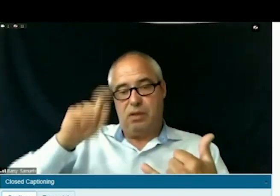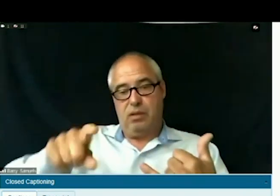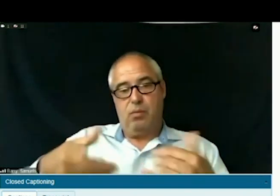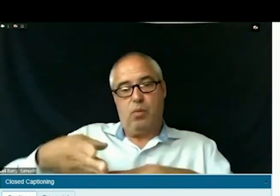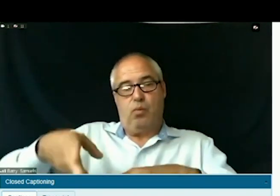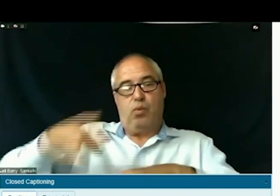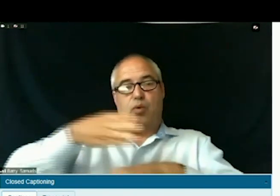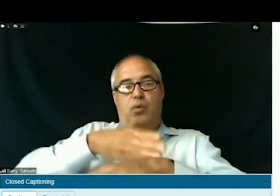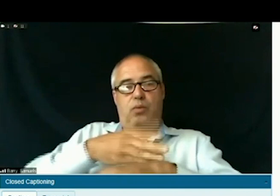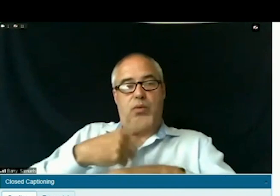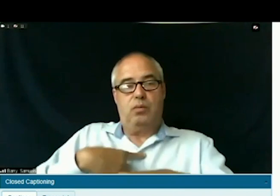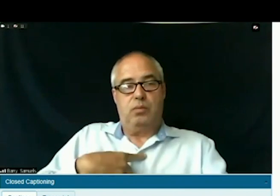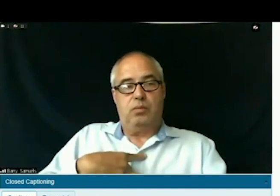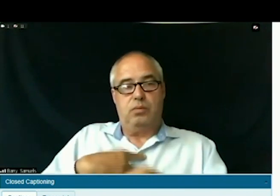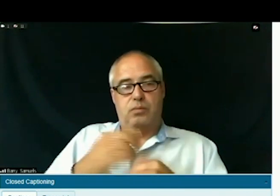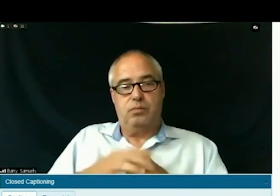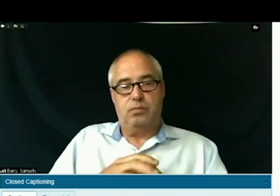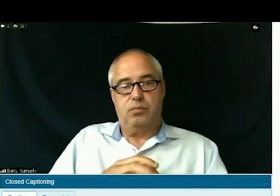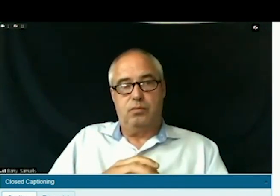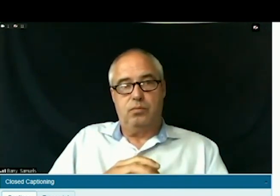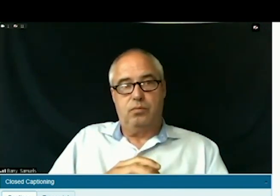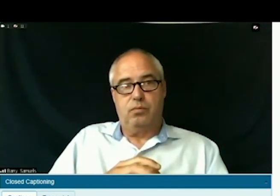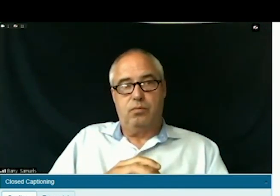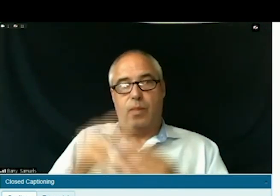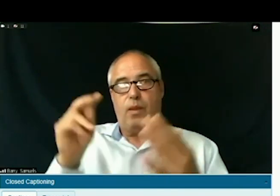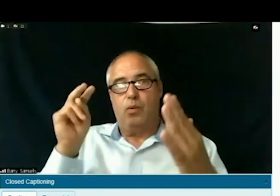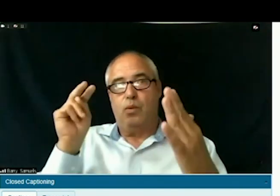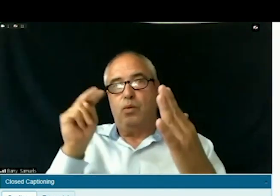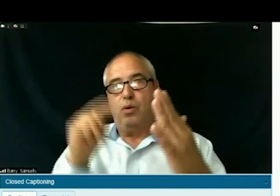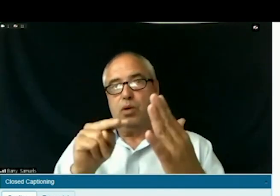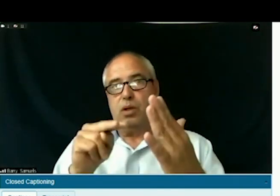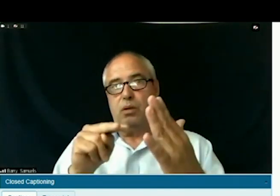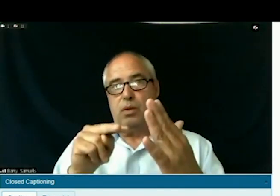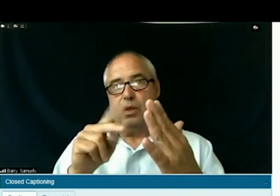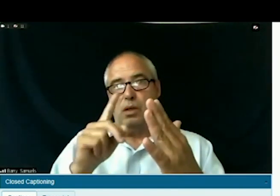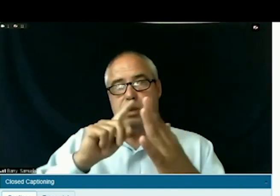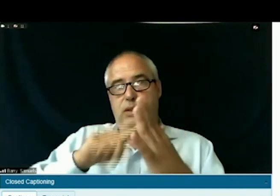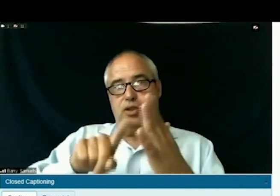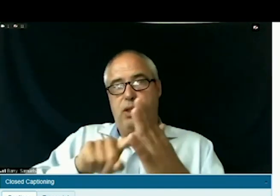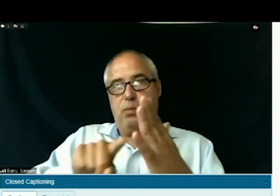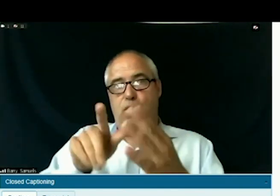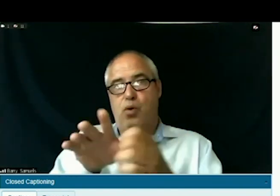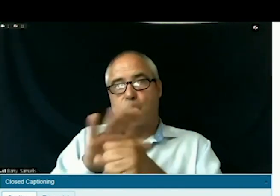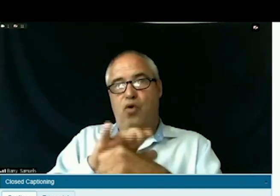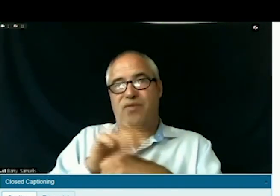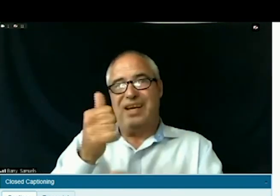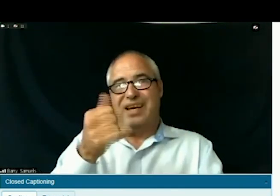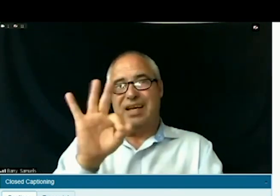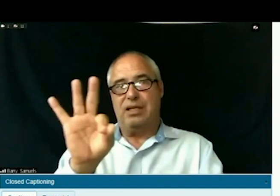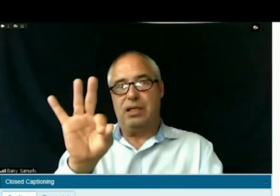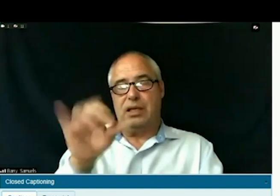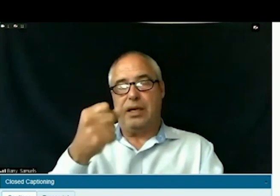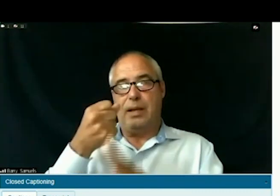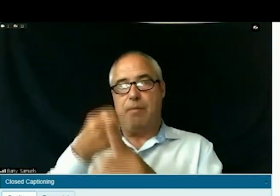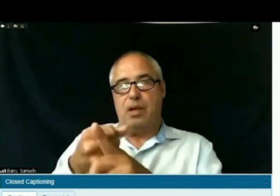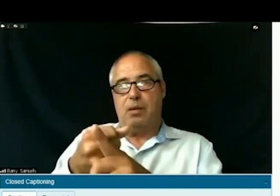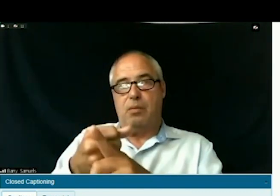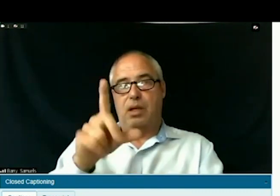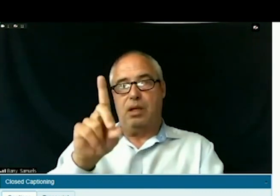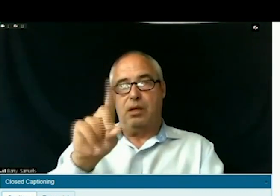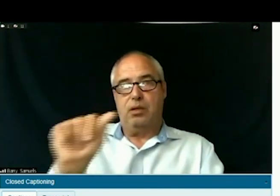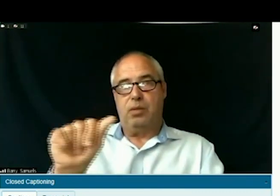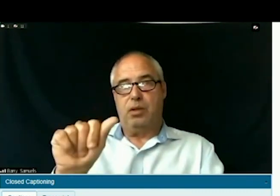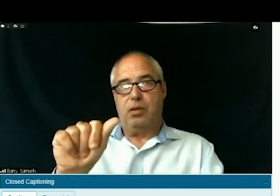earlier, particularly looking at examining COVID-19 and its impact by disability, race,